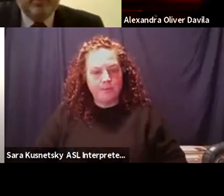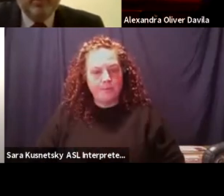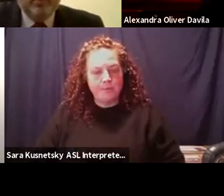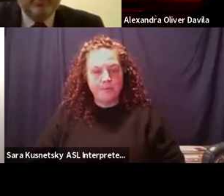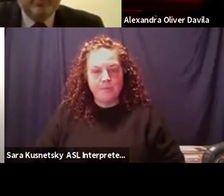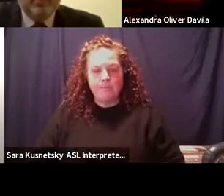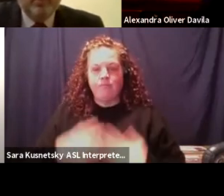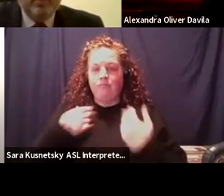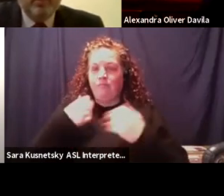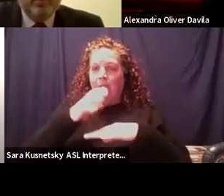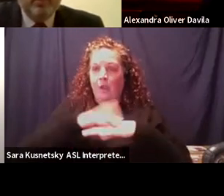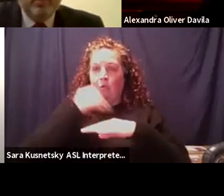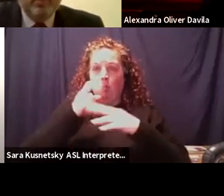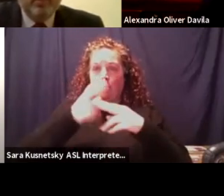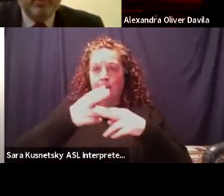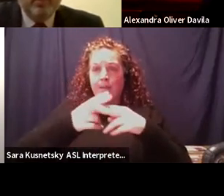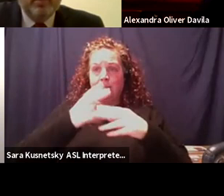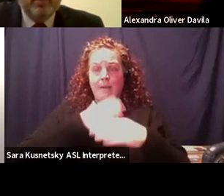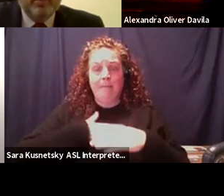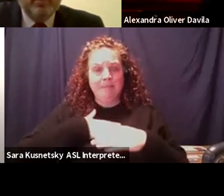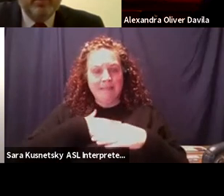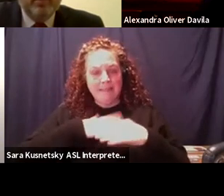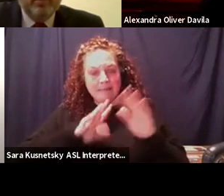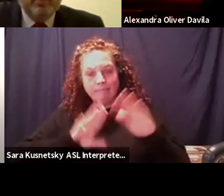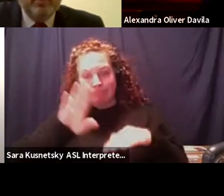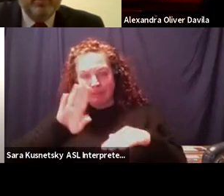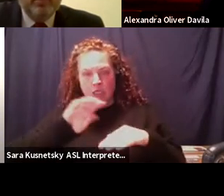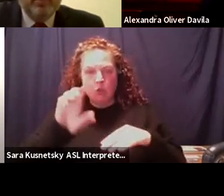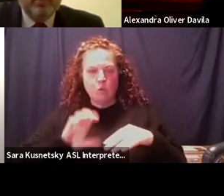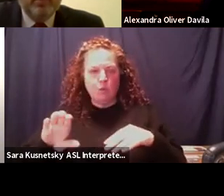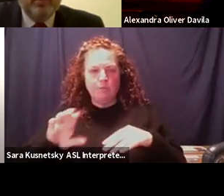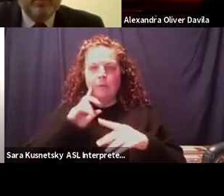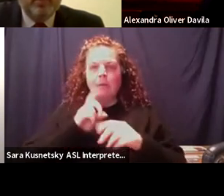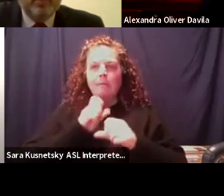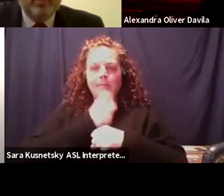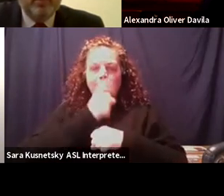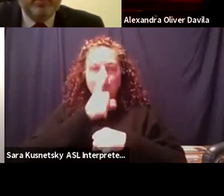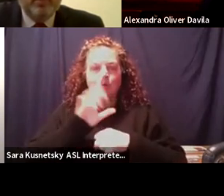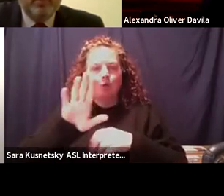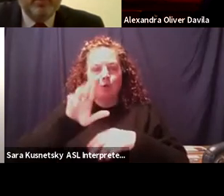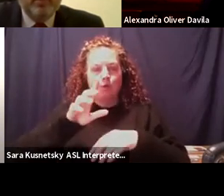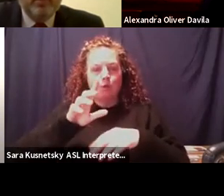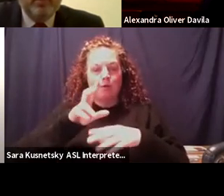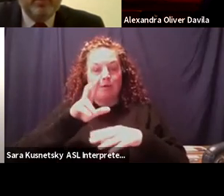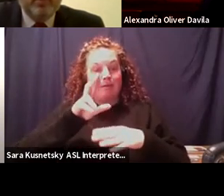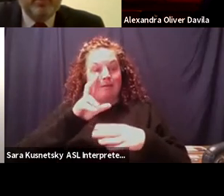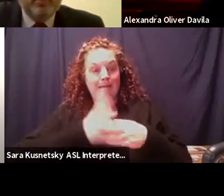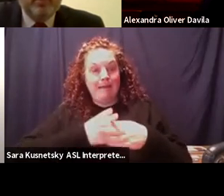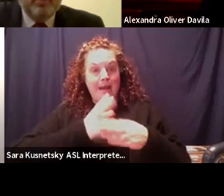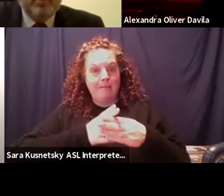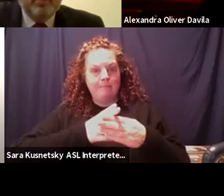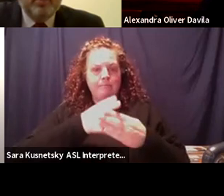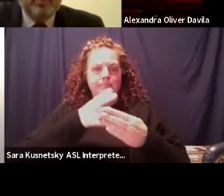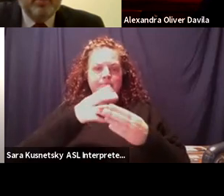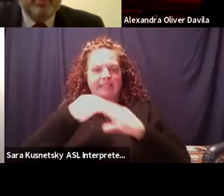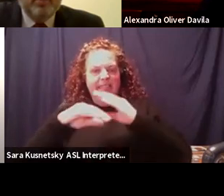call your name, please raise your hand virtually in Zoom. Also, please make sure that you're signed into Zoom with the same name that